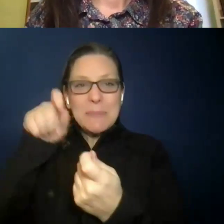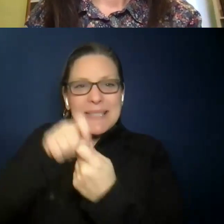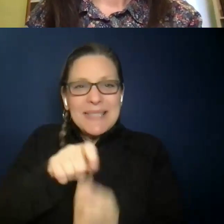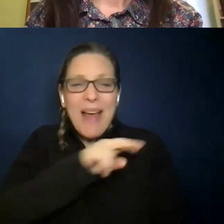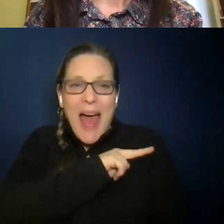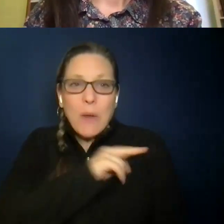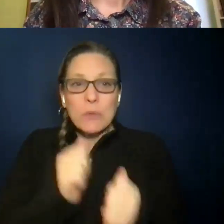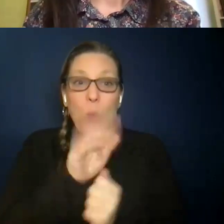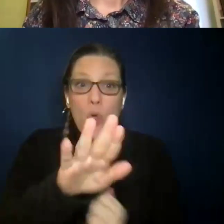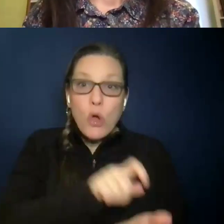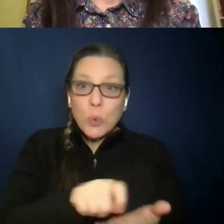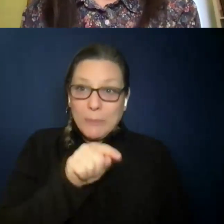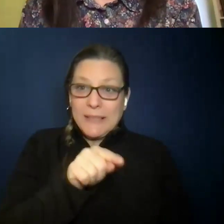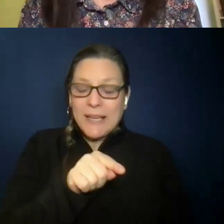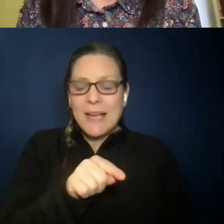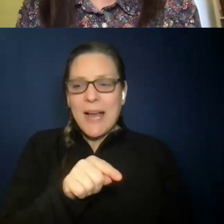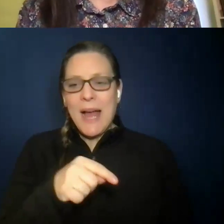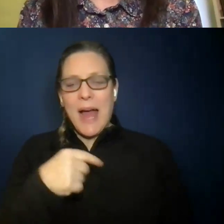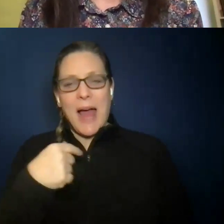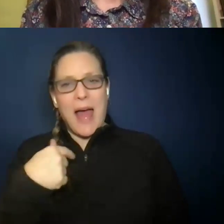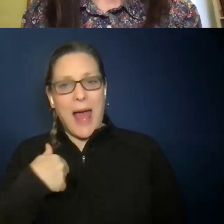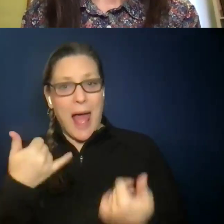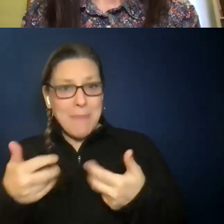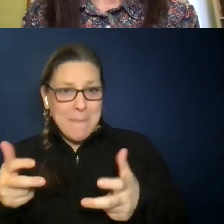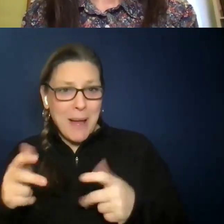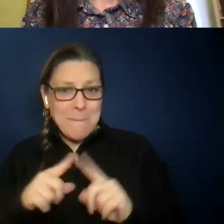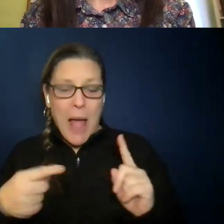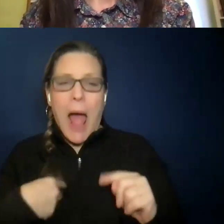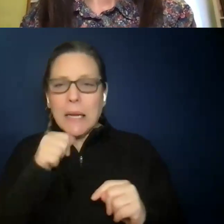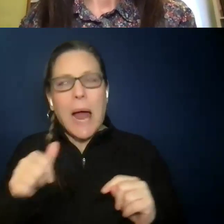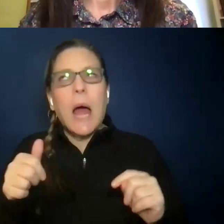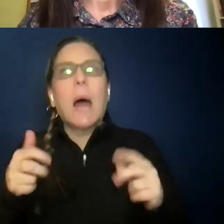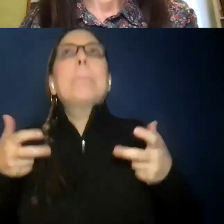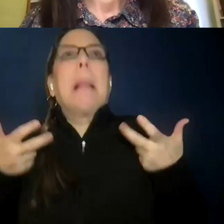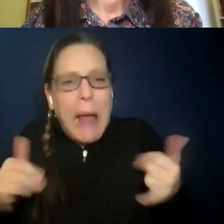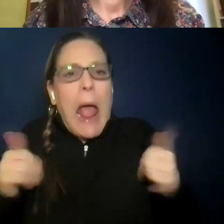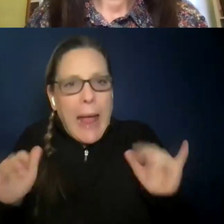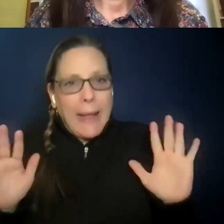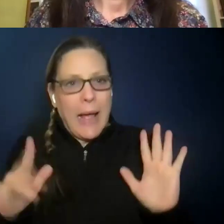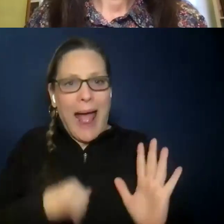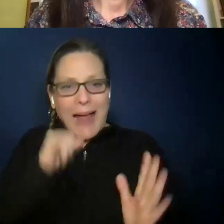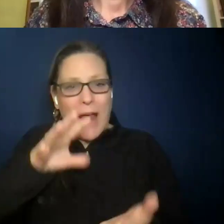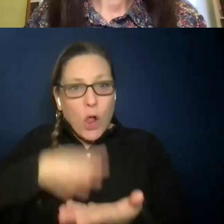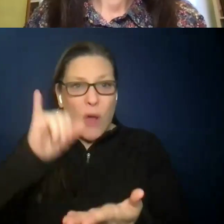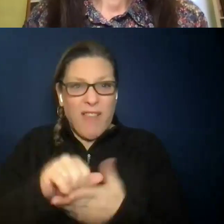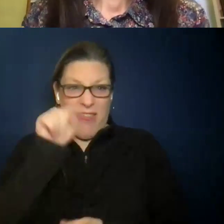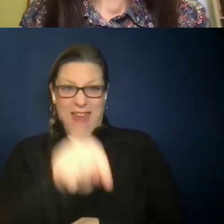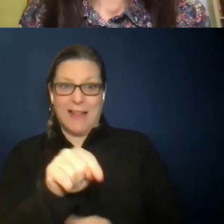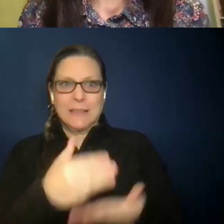in her script, because I play basketball, but I didn't play basketball. I didn't learn any of that